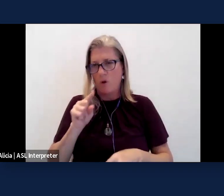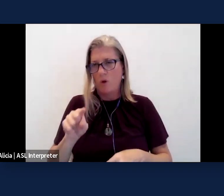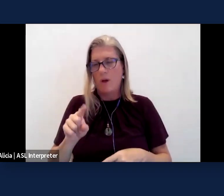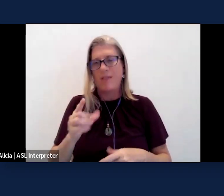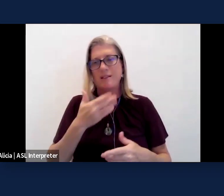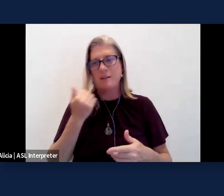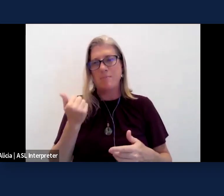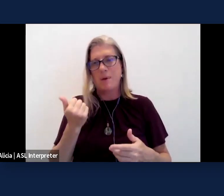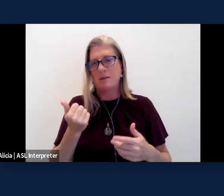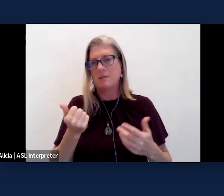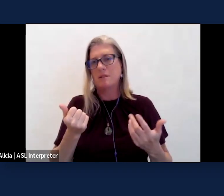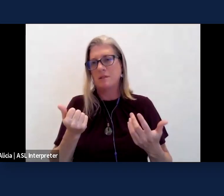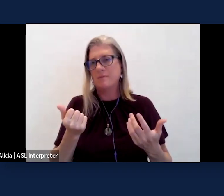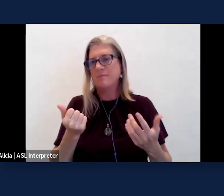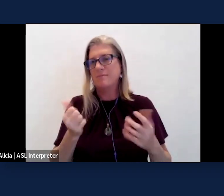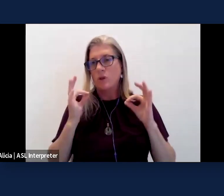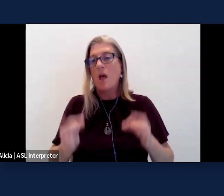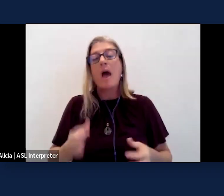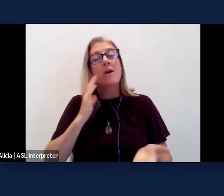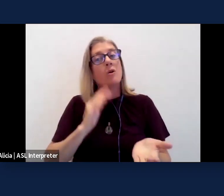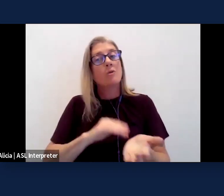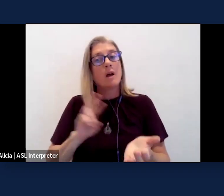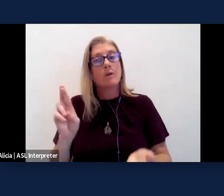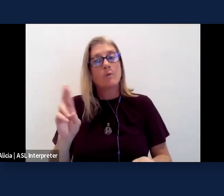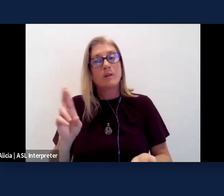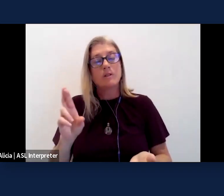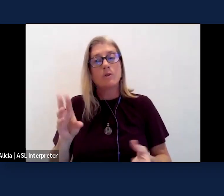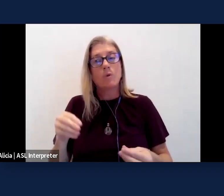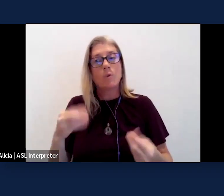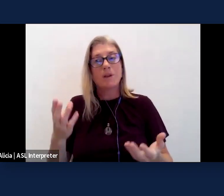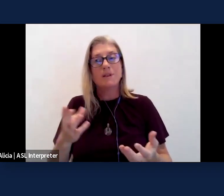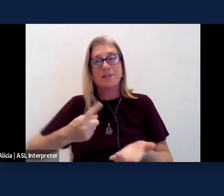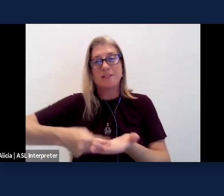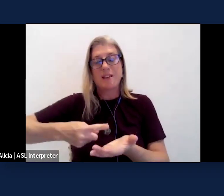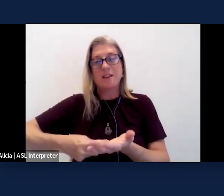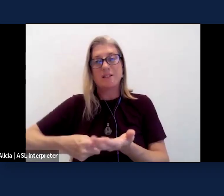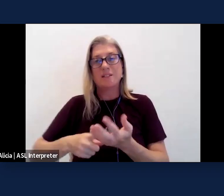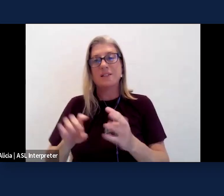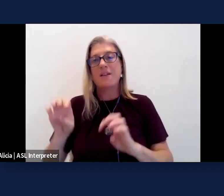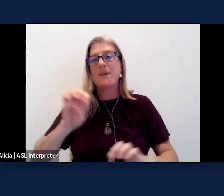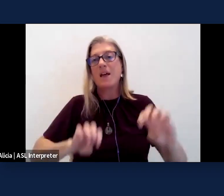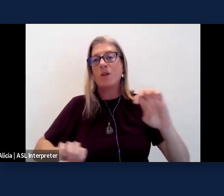I know Dr. Rodriguez is going to jump in here with a bunch of evaluation and management discussions, and so I think I that'd was be a going to perfect say,